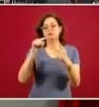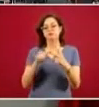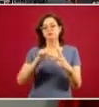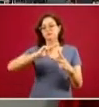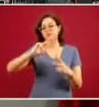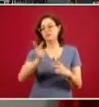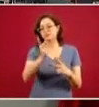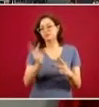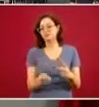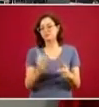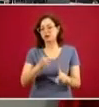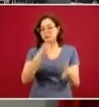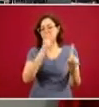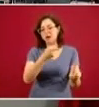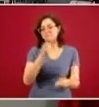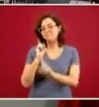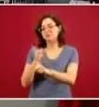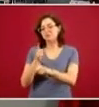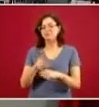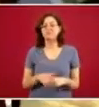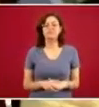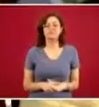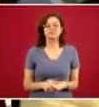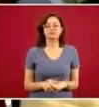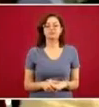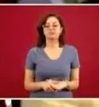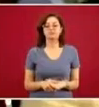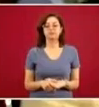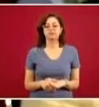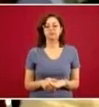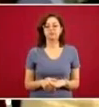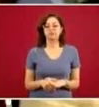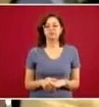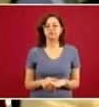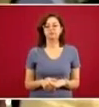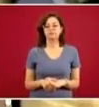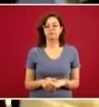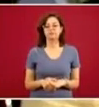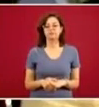Yes, I have 2 questions specifically. First,